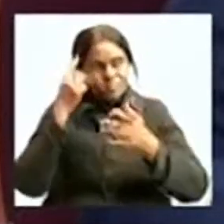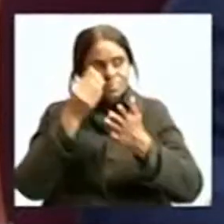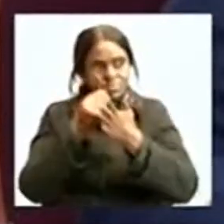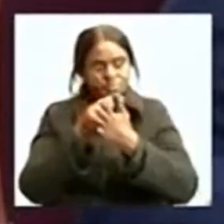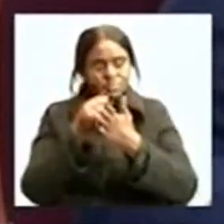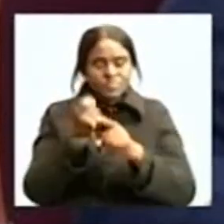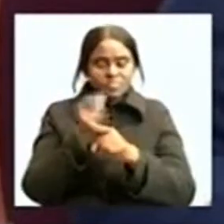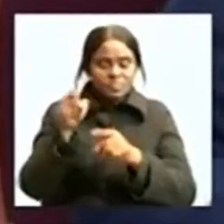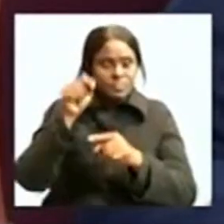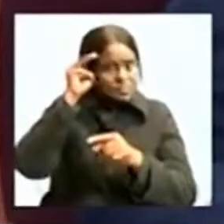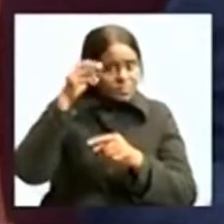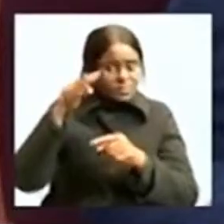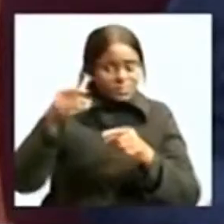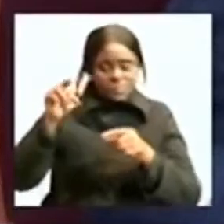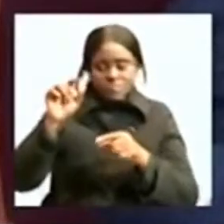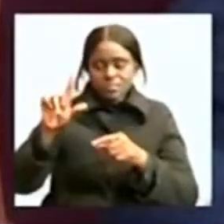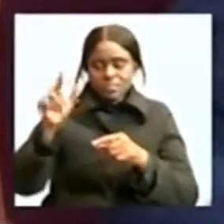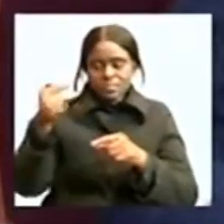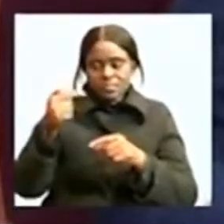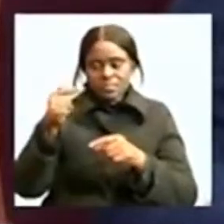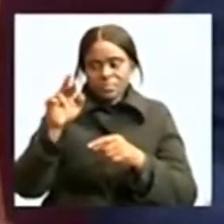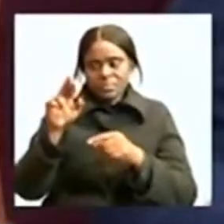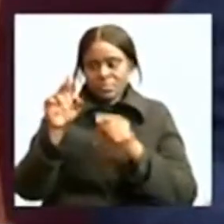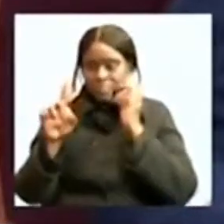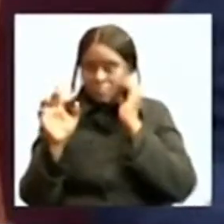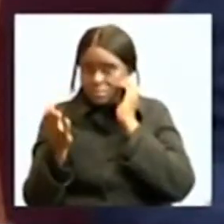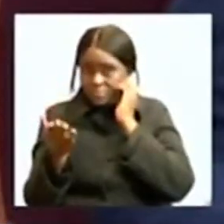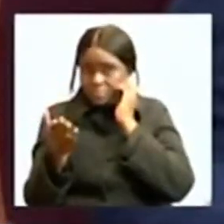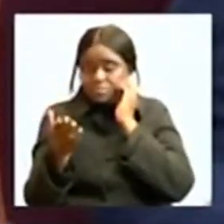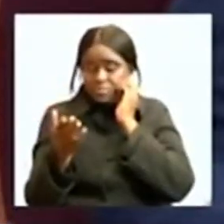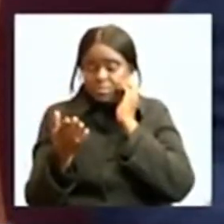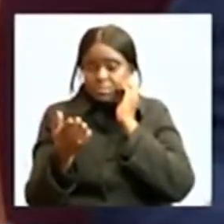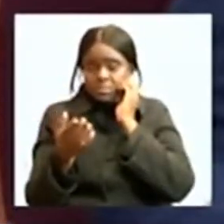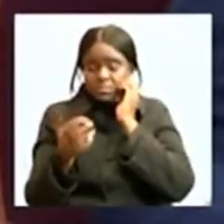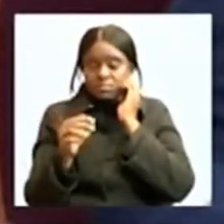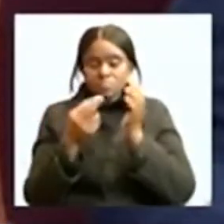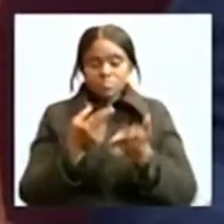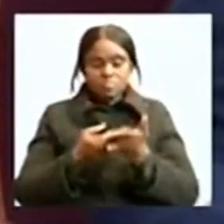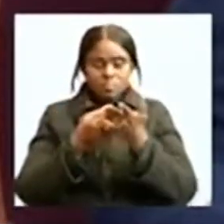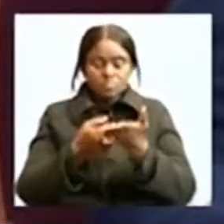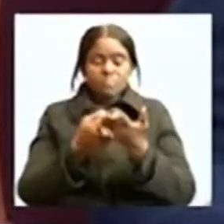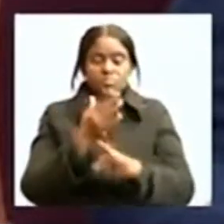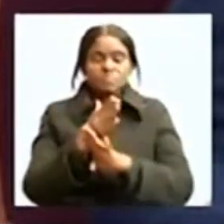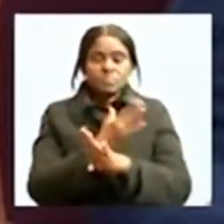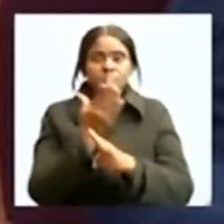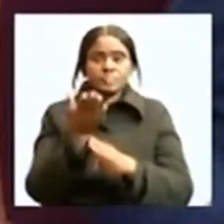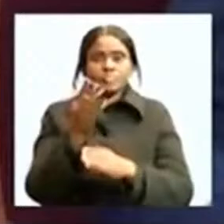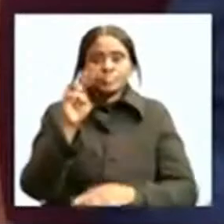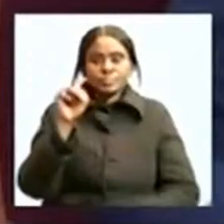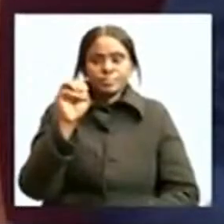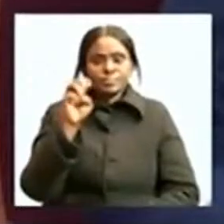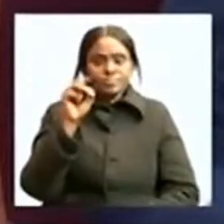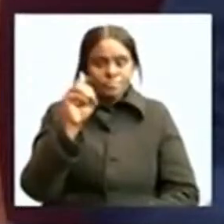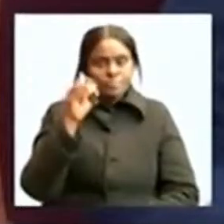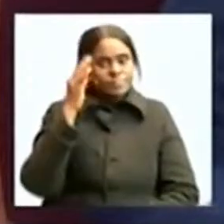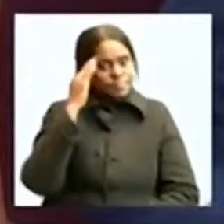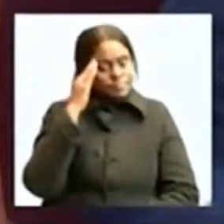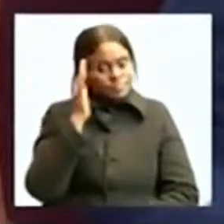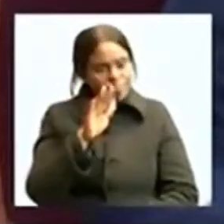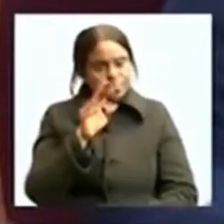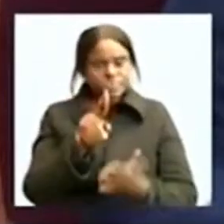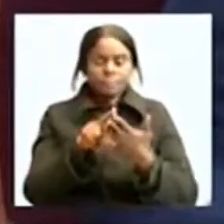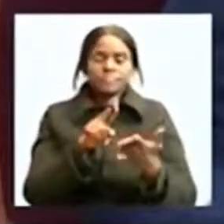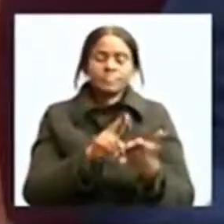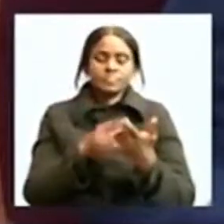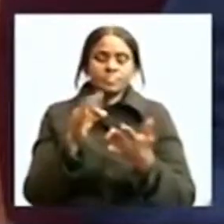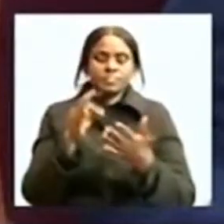the Ministry of Local Government and Rural Development, we present before you a memorandum on the consideration of the